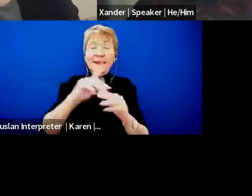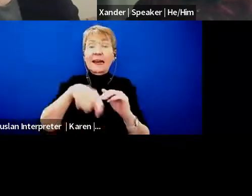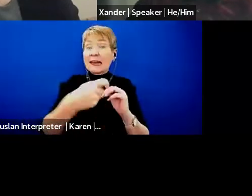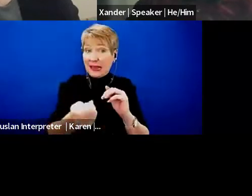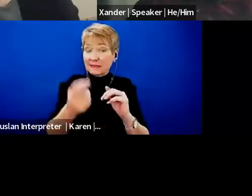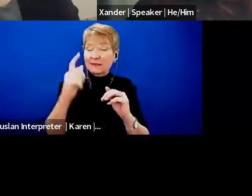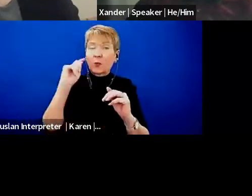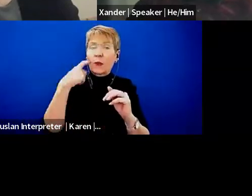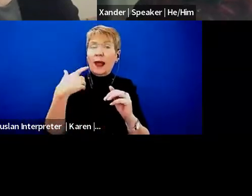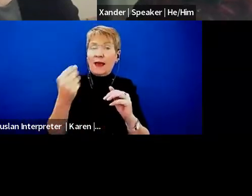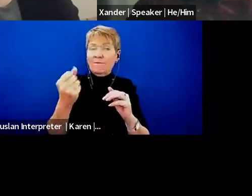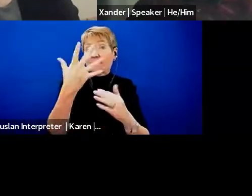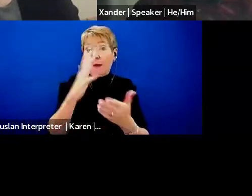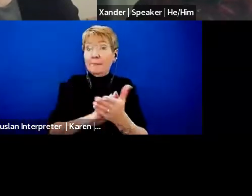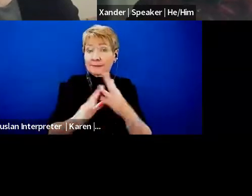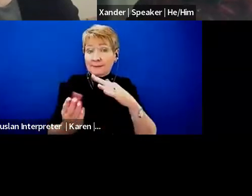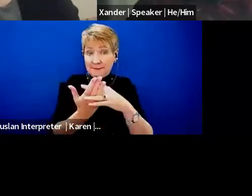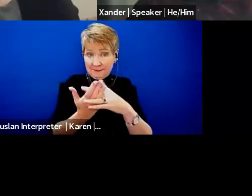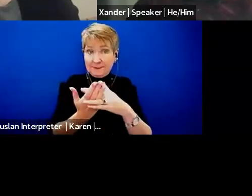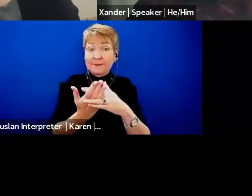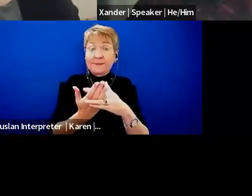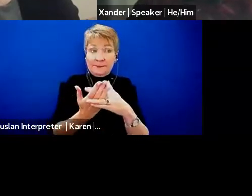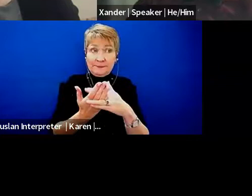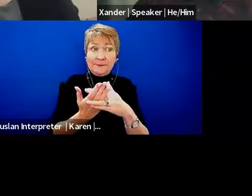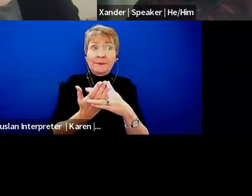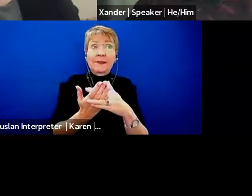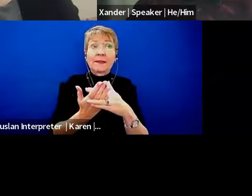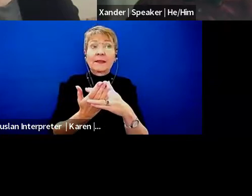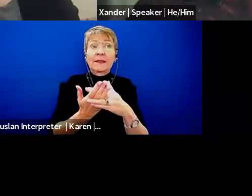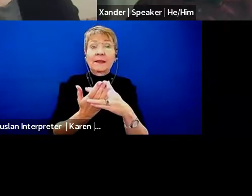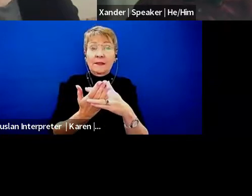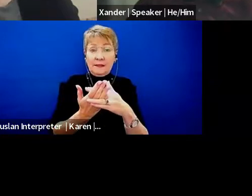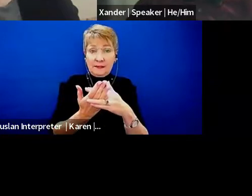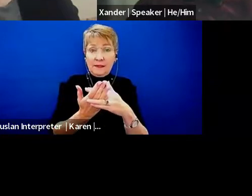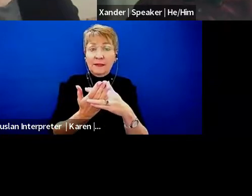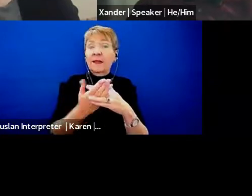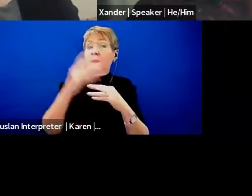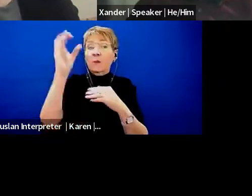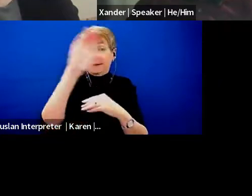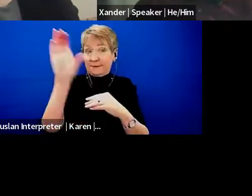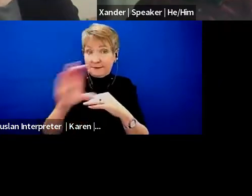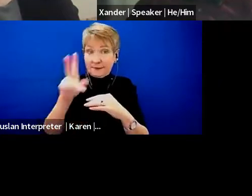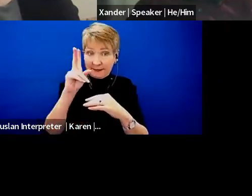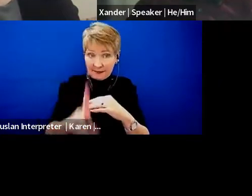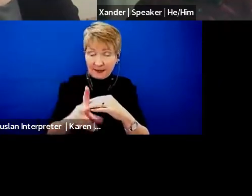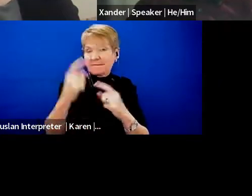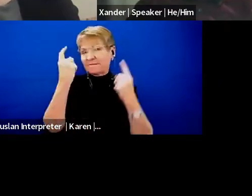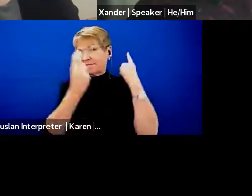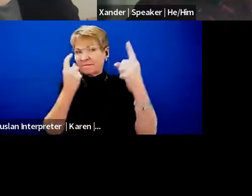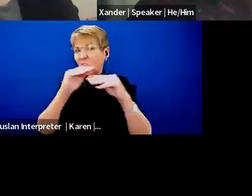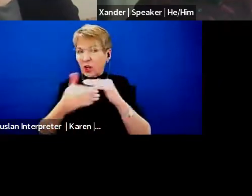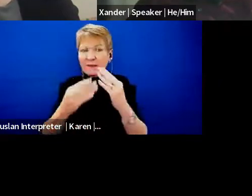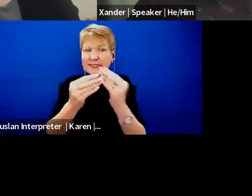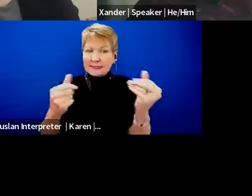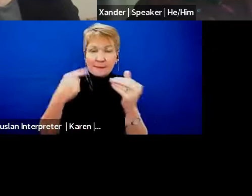have a 5-minute break. We will then come back together and talk about some things to consider for practical tips